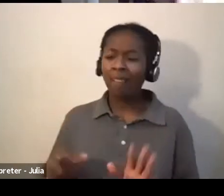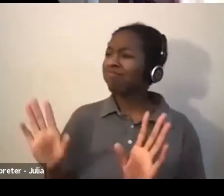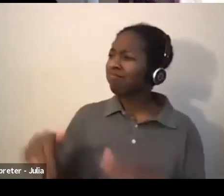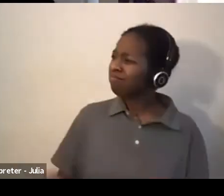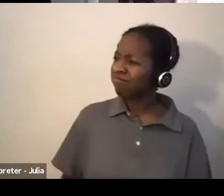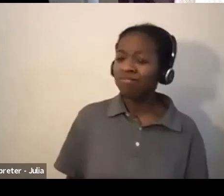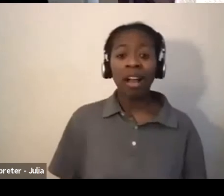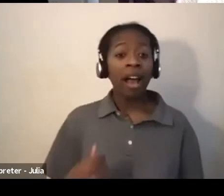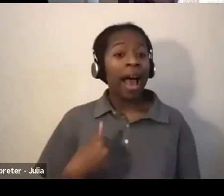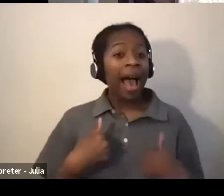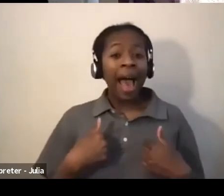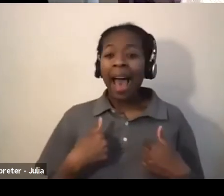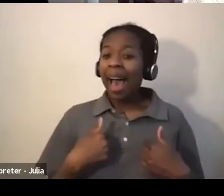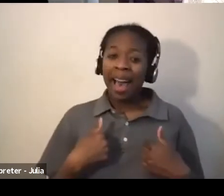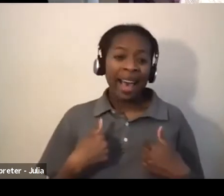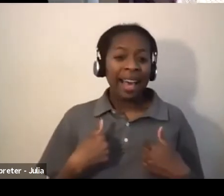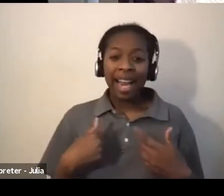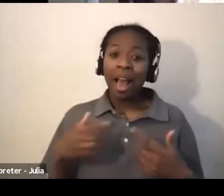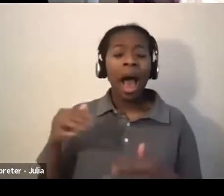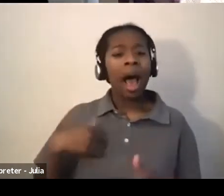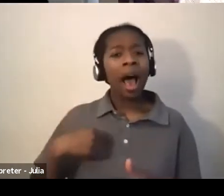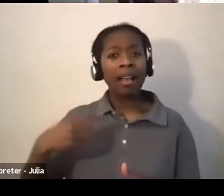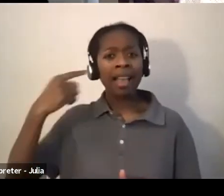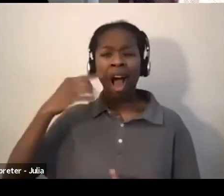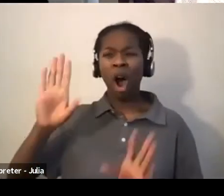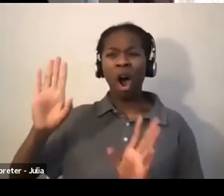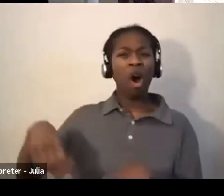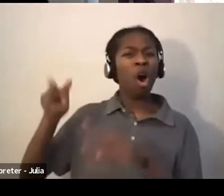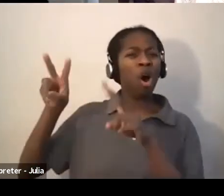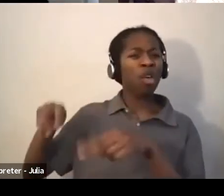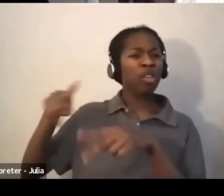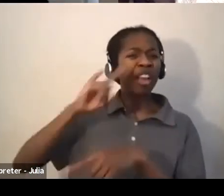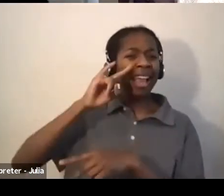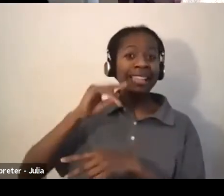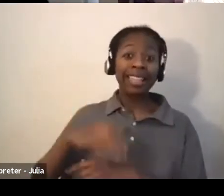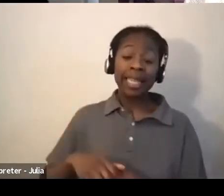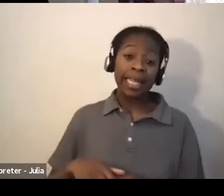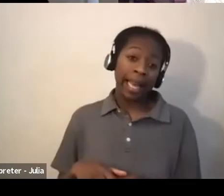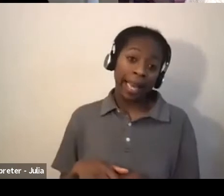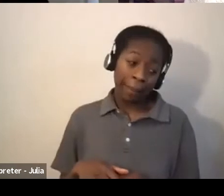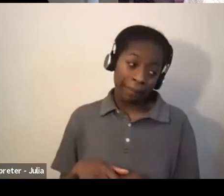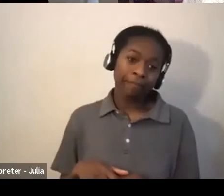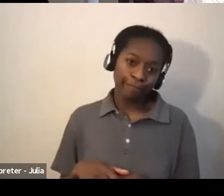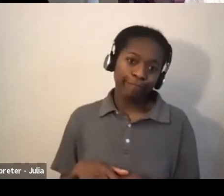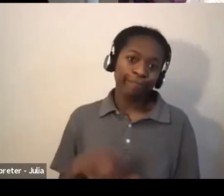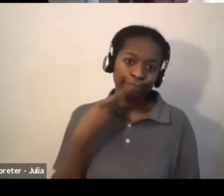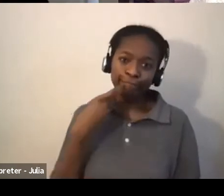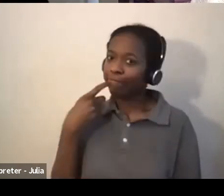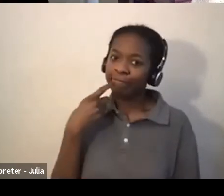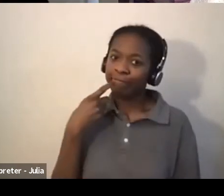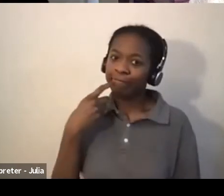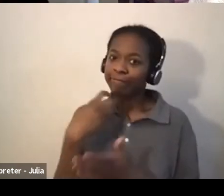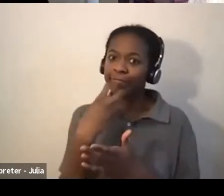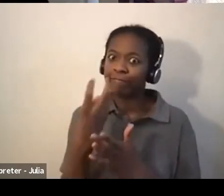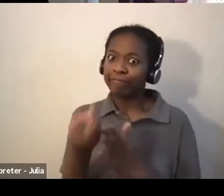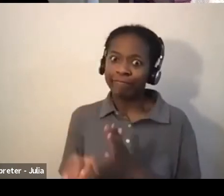I was like, I'll never get on there. I'm like, that's for kids. I'm not doing that. And now months later, I'm like down the rabbit hole,